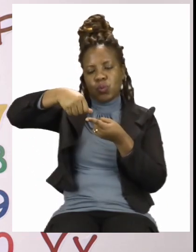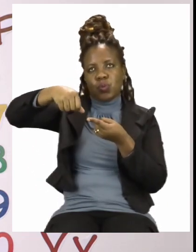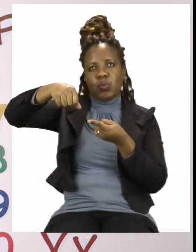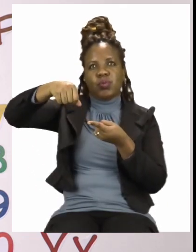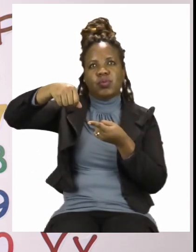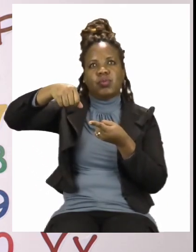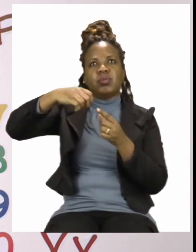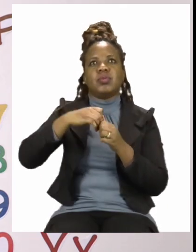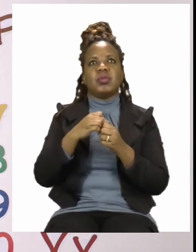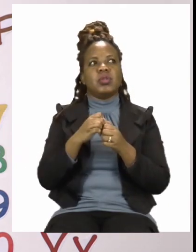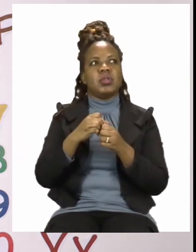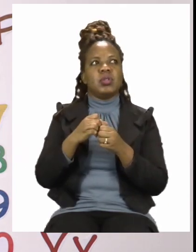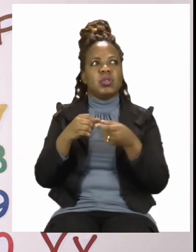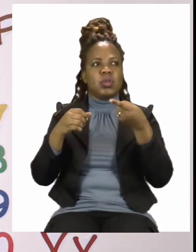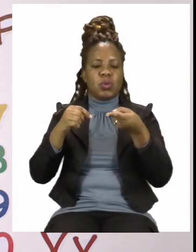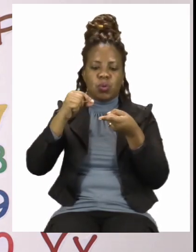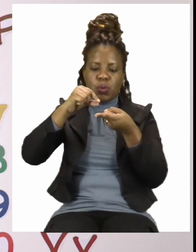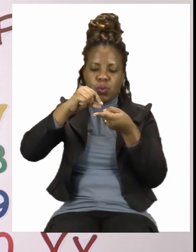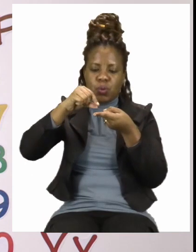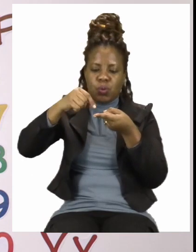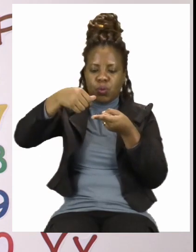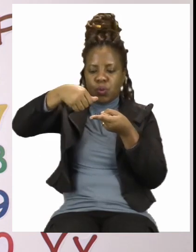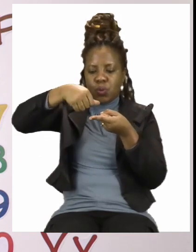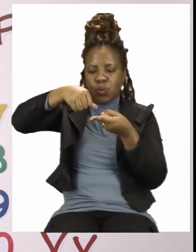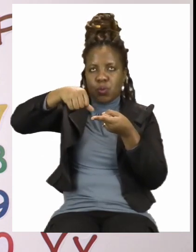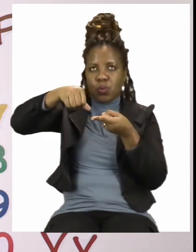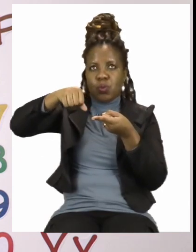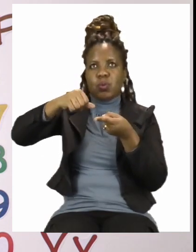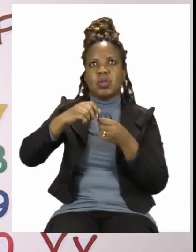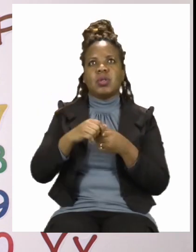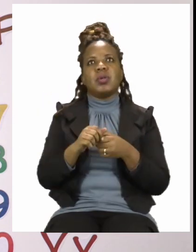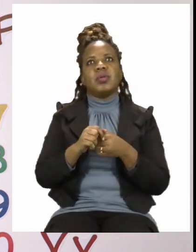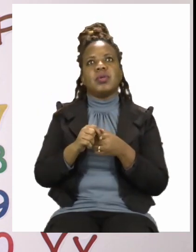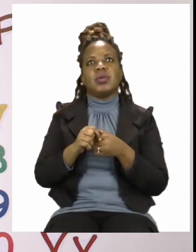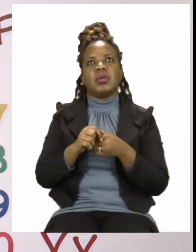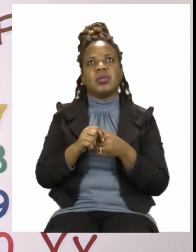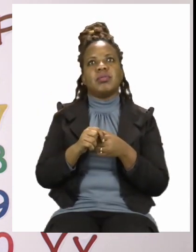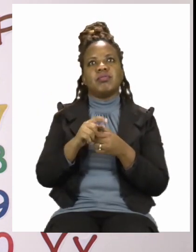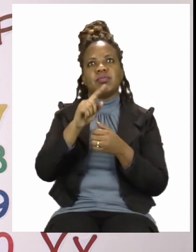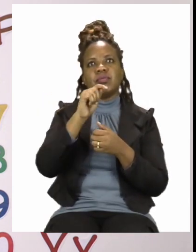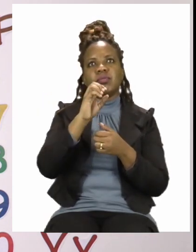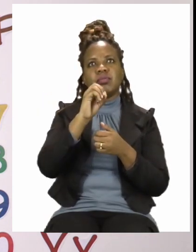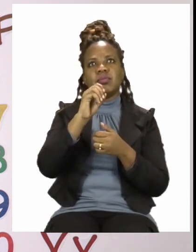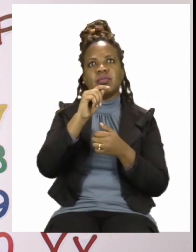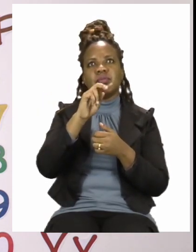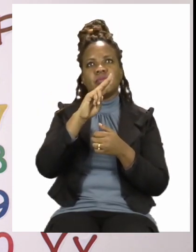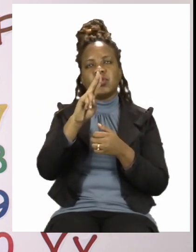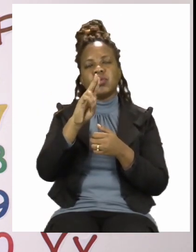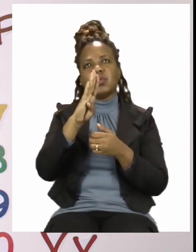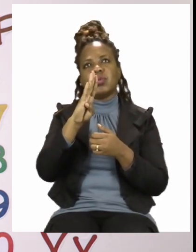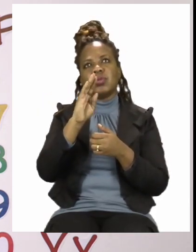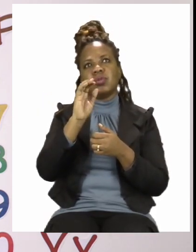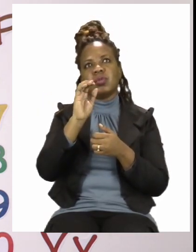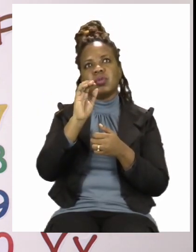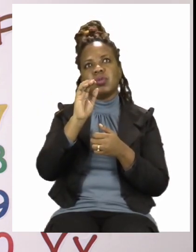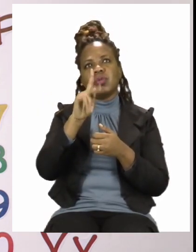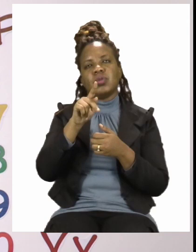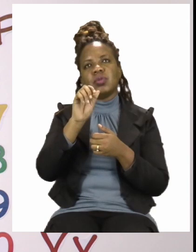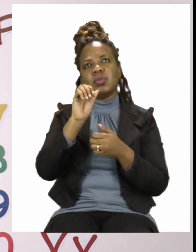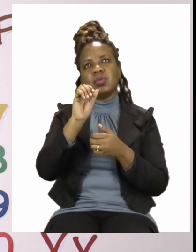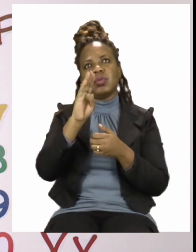can see on top is what helps us keep our breath fresh and our gums and our